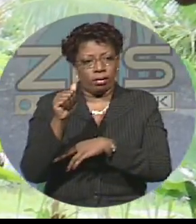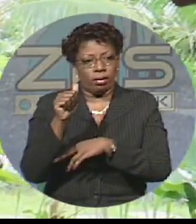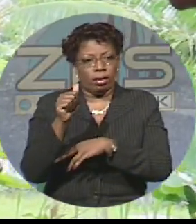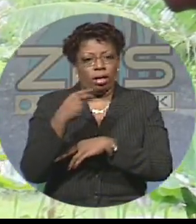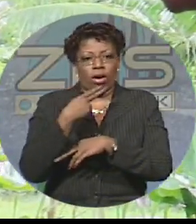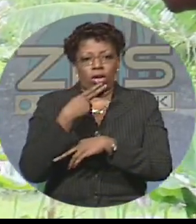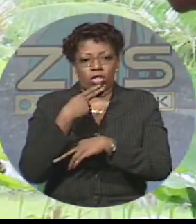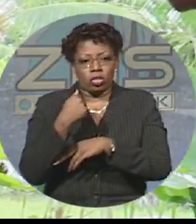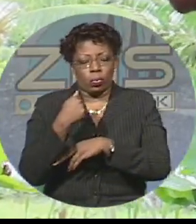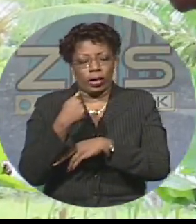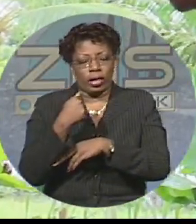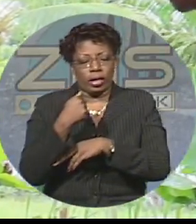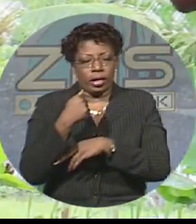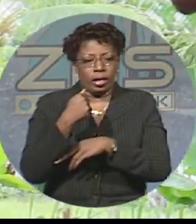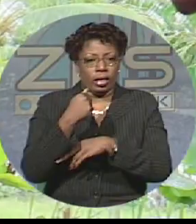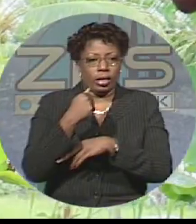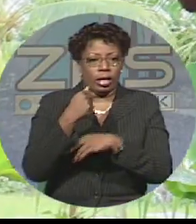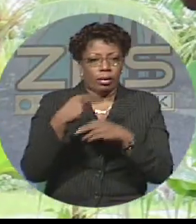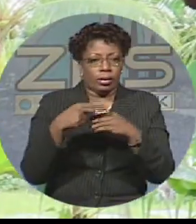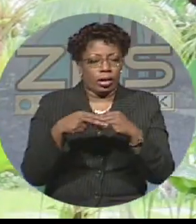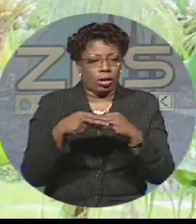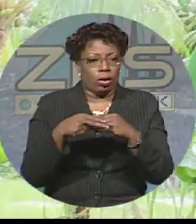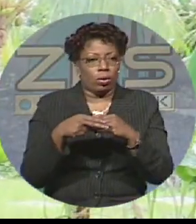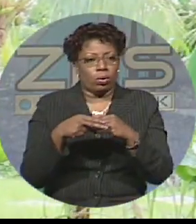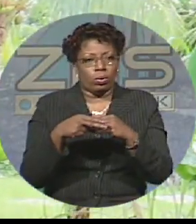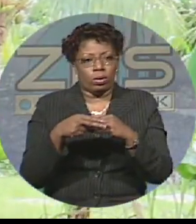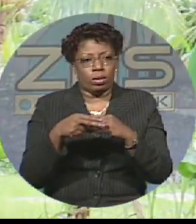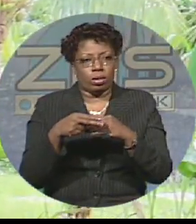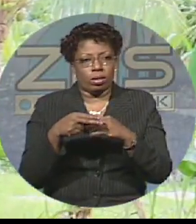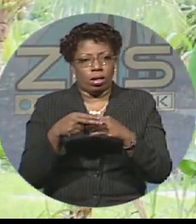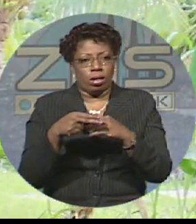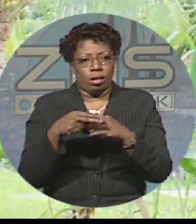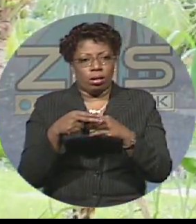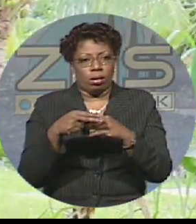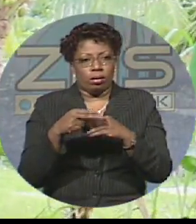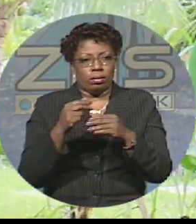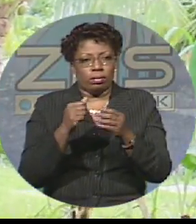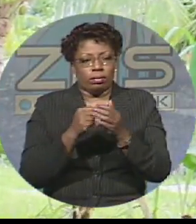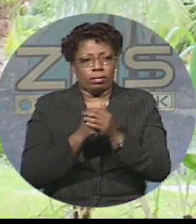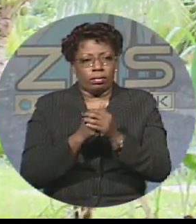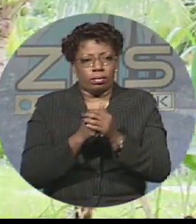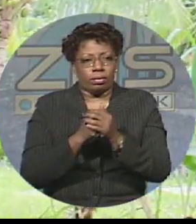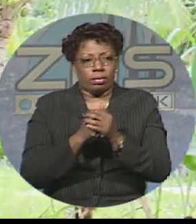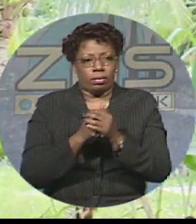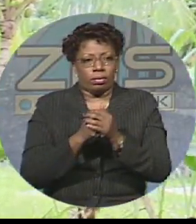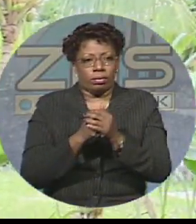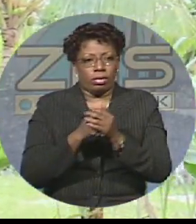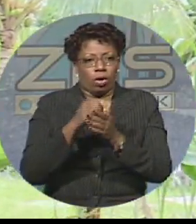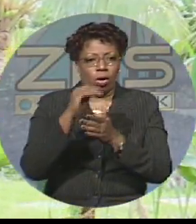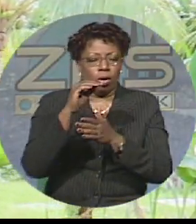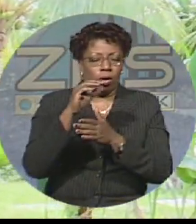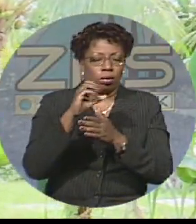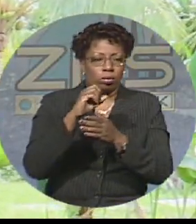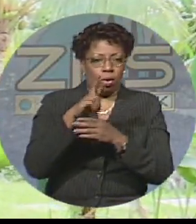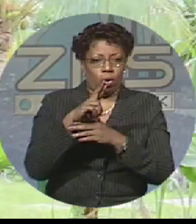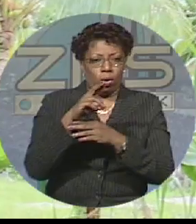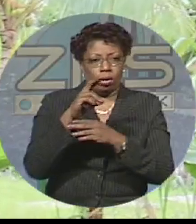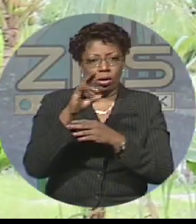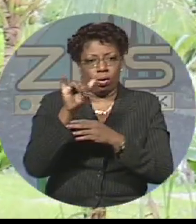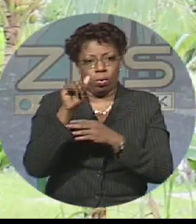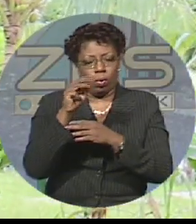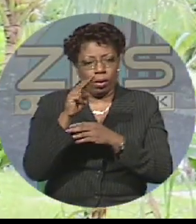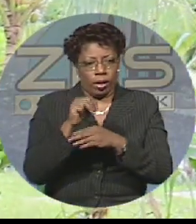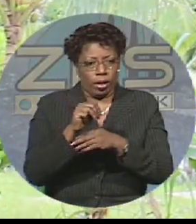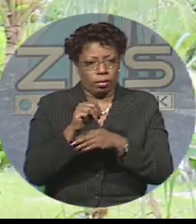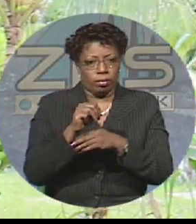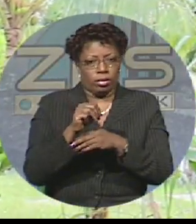of sweet potatoes, 1 row of that other root that we plant, yam. And these things, you'll be